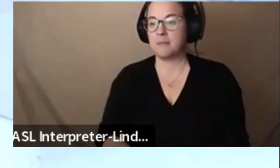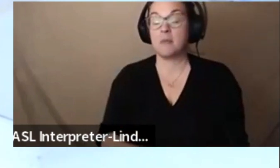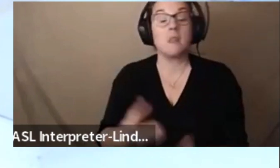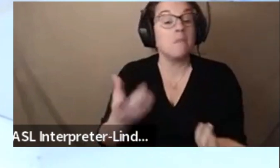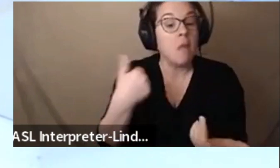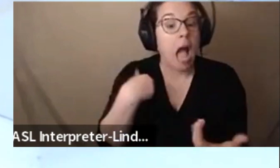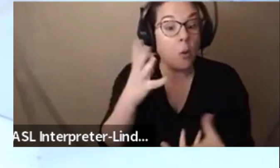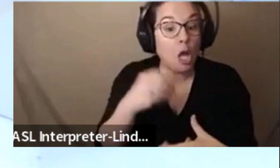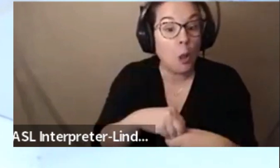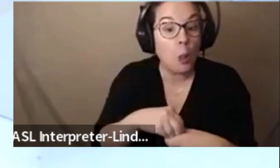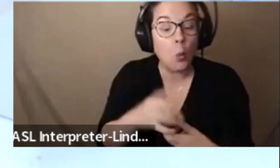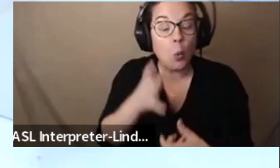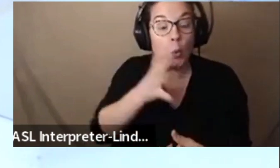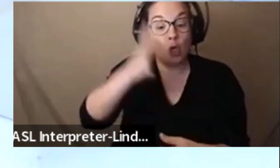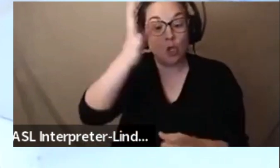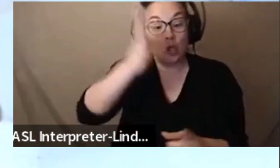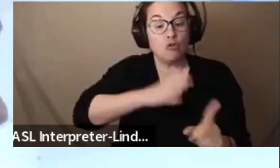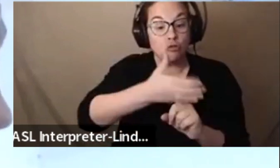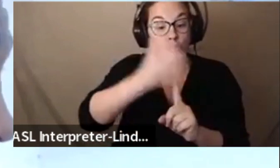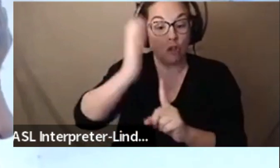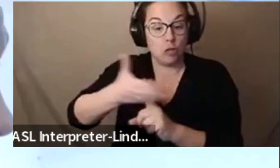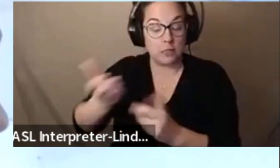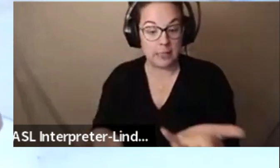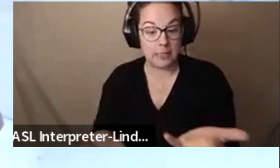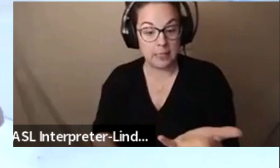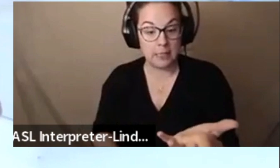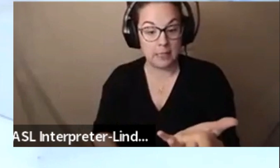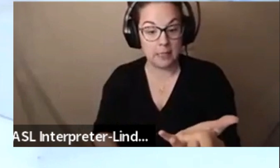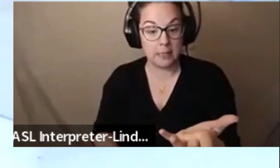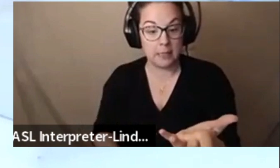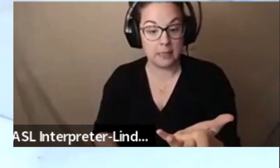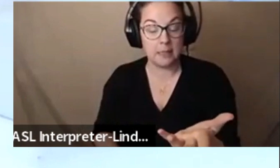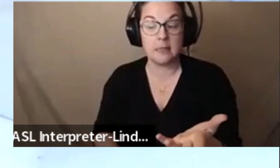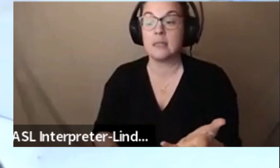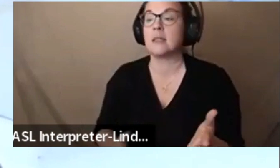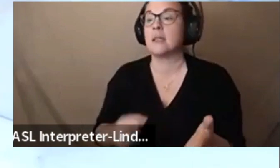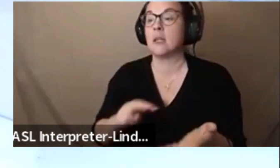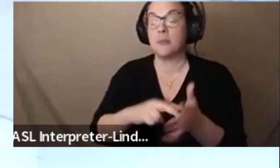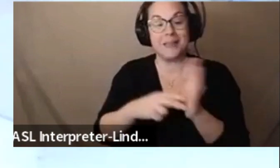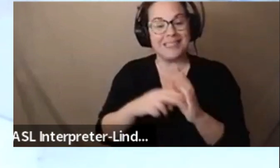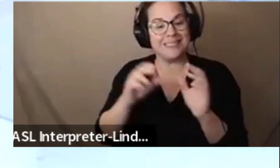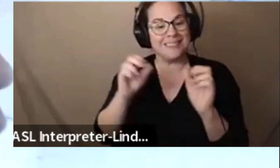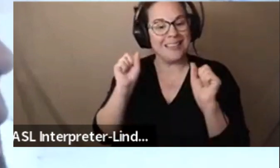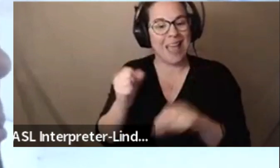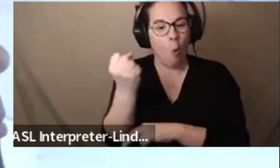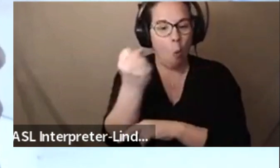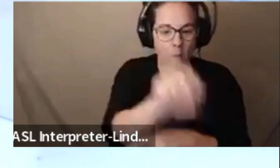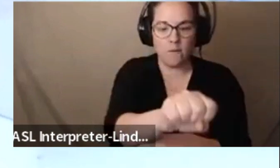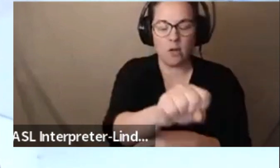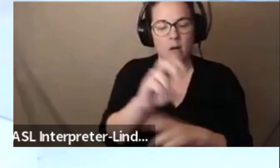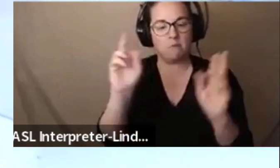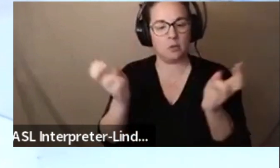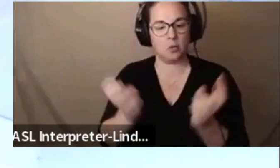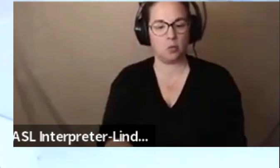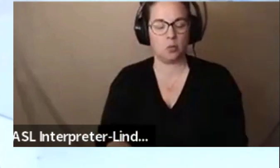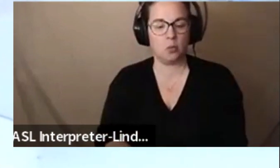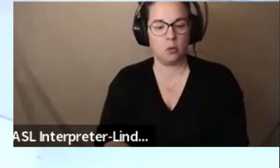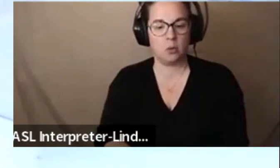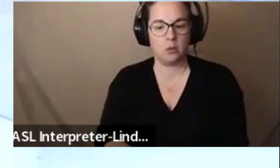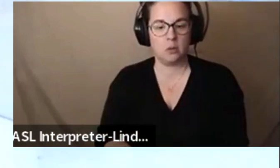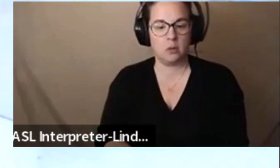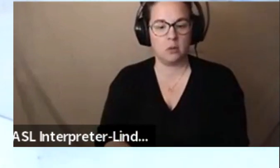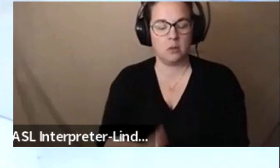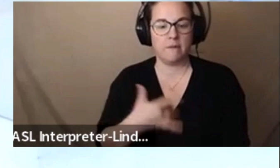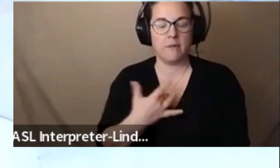include the cross-dressing, etc., for magical moments where they can overcome issues that they